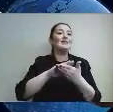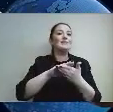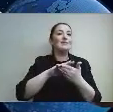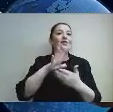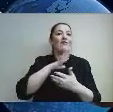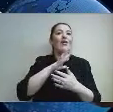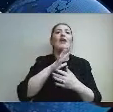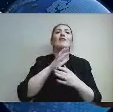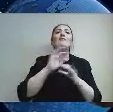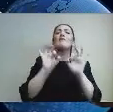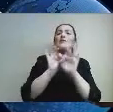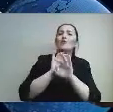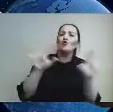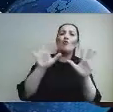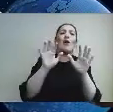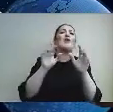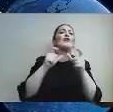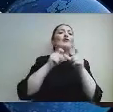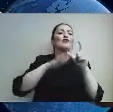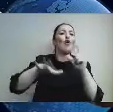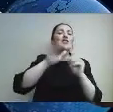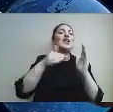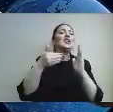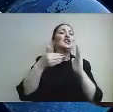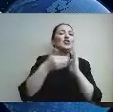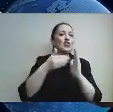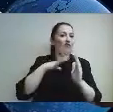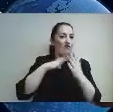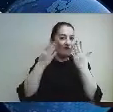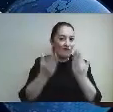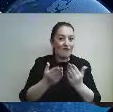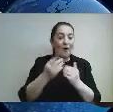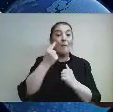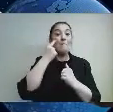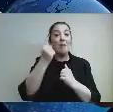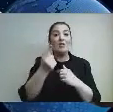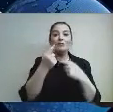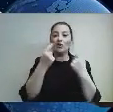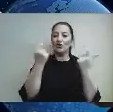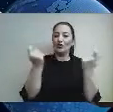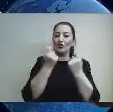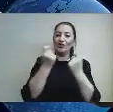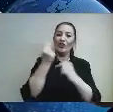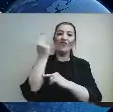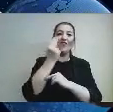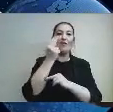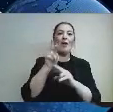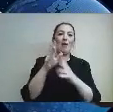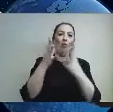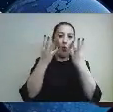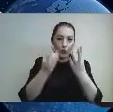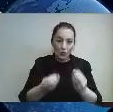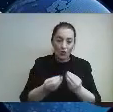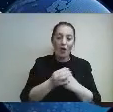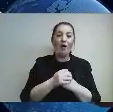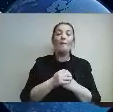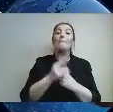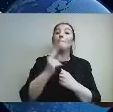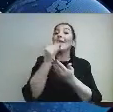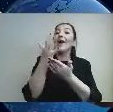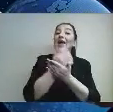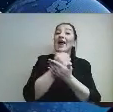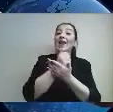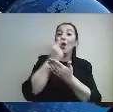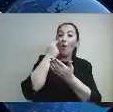into a corporation, meaning that they have these better income and business model